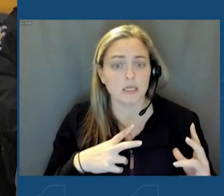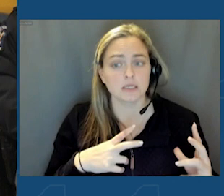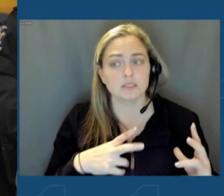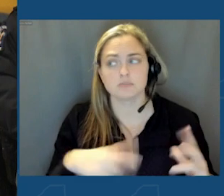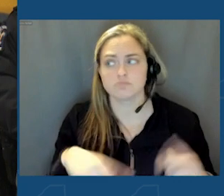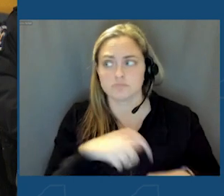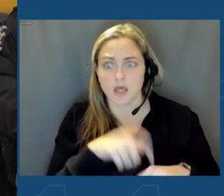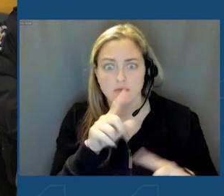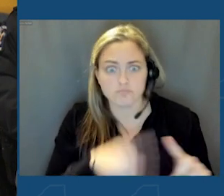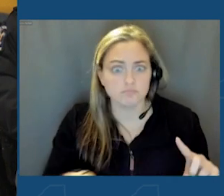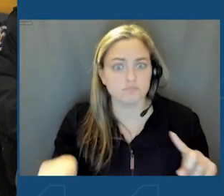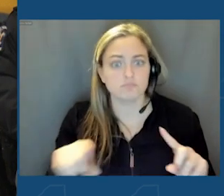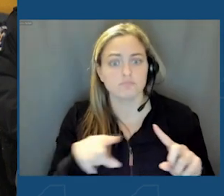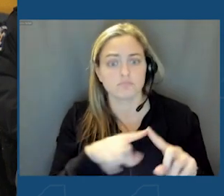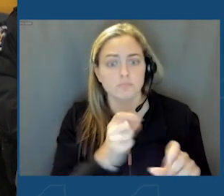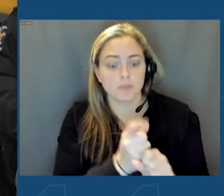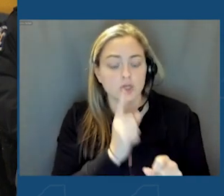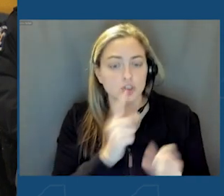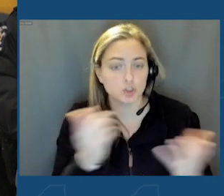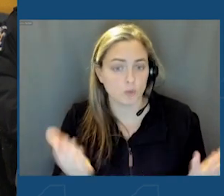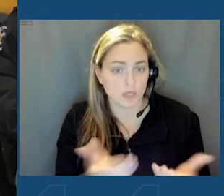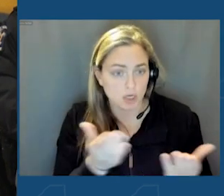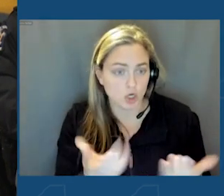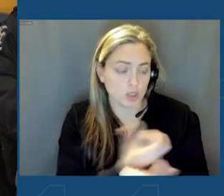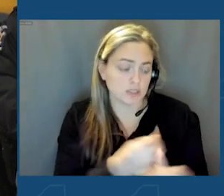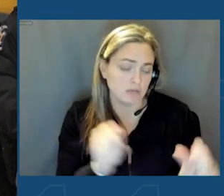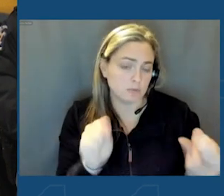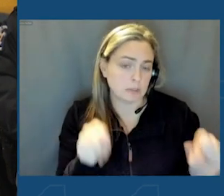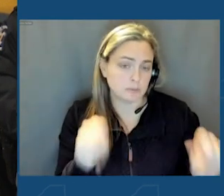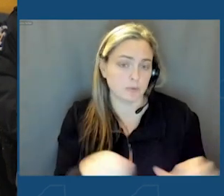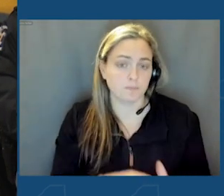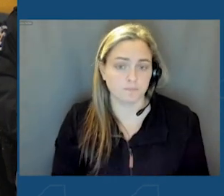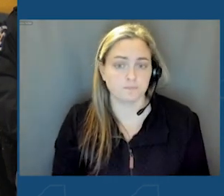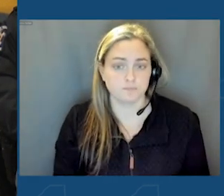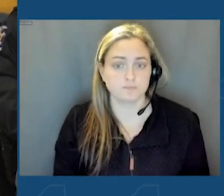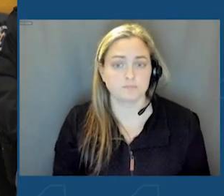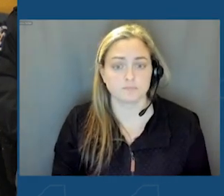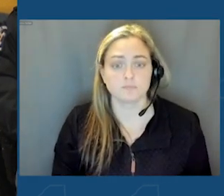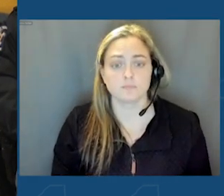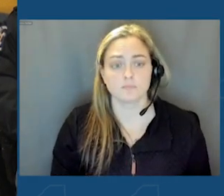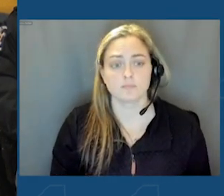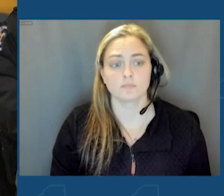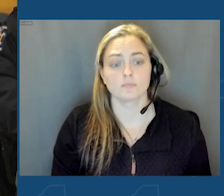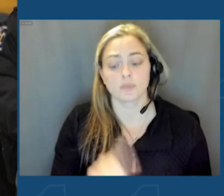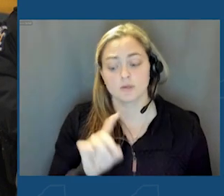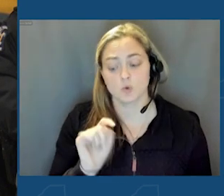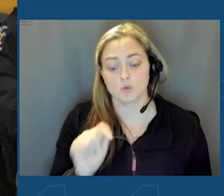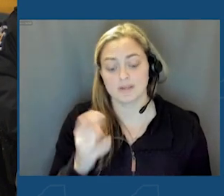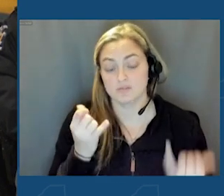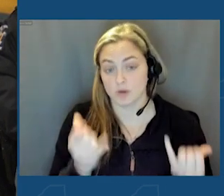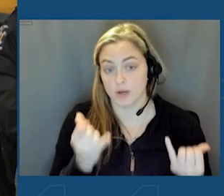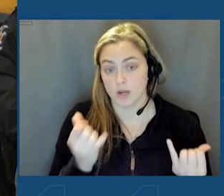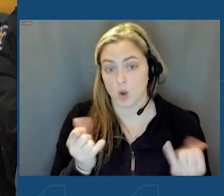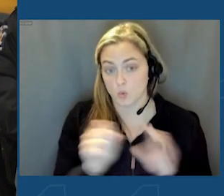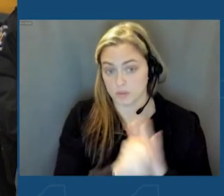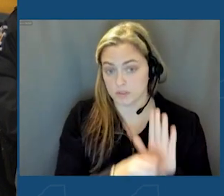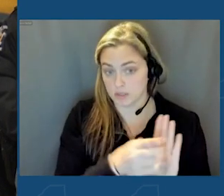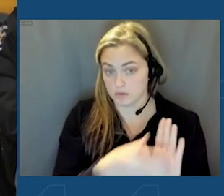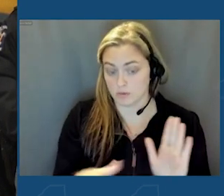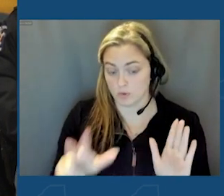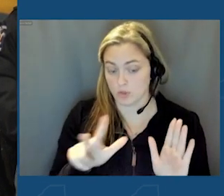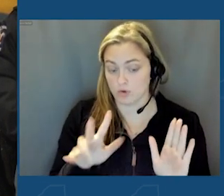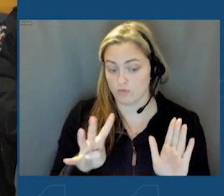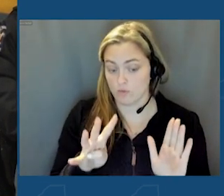they're here to make sure that we're as safe as we possibly can be D.O.T right now Statewide has about 3